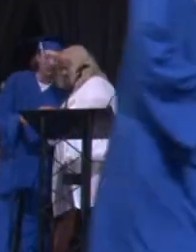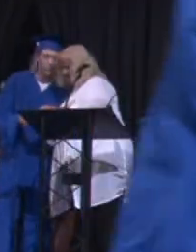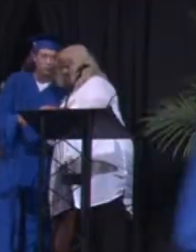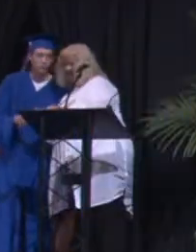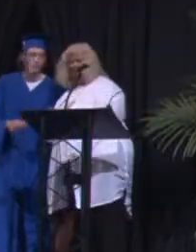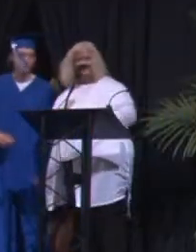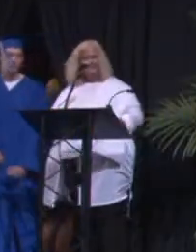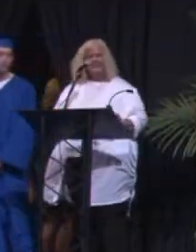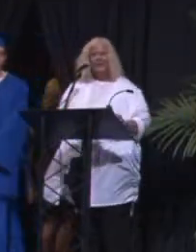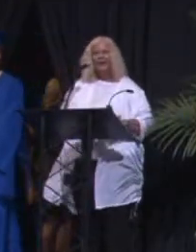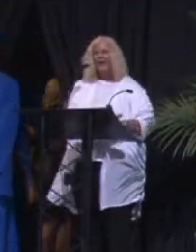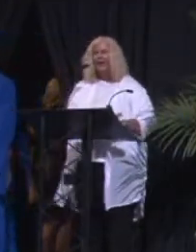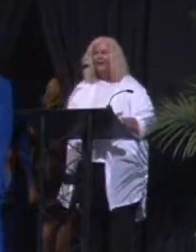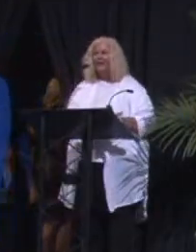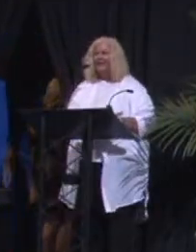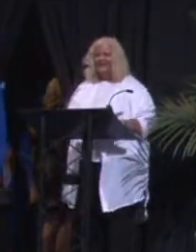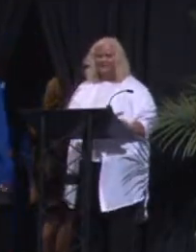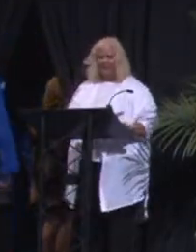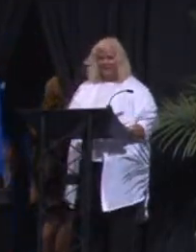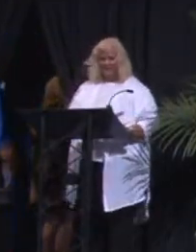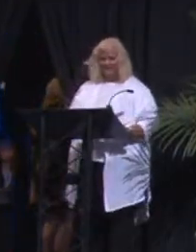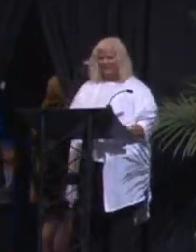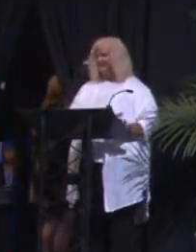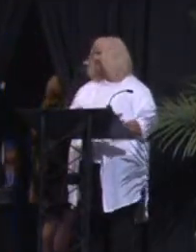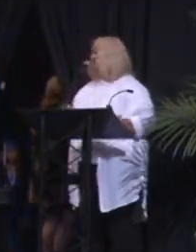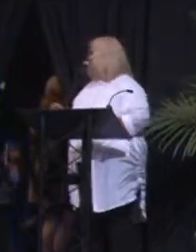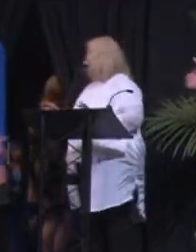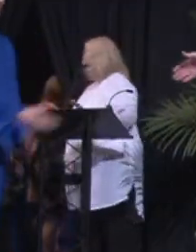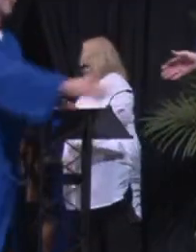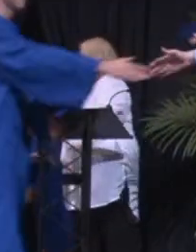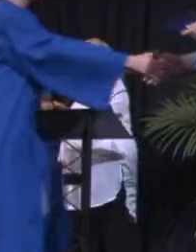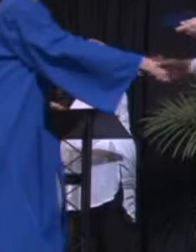Owen Kimball. Owen Kimball.